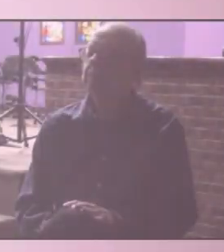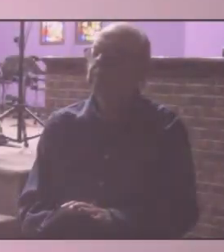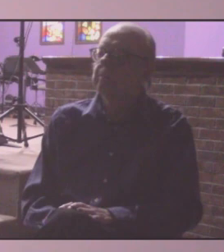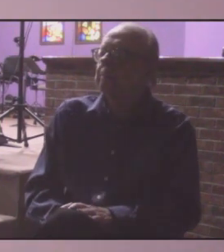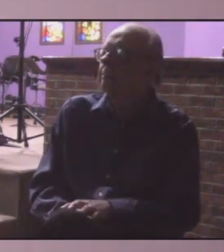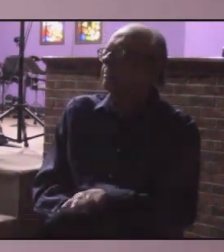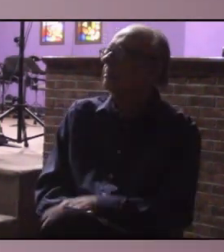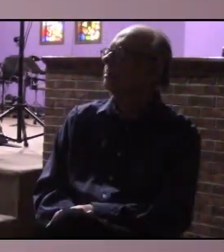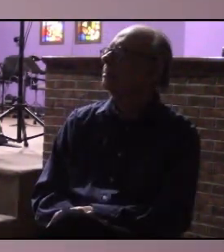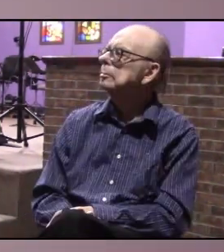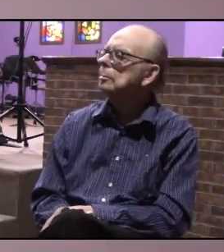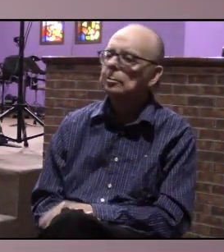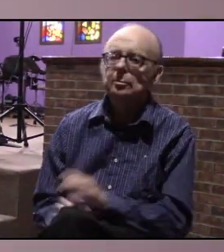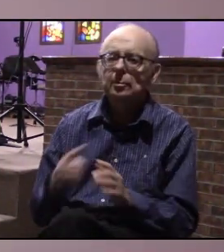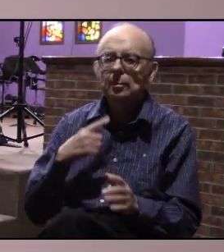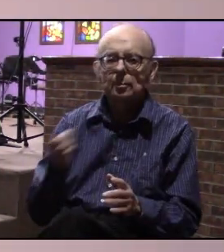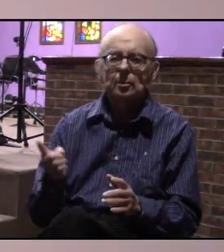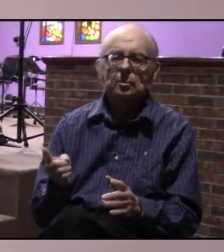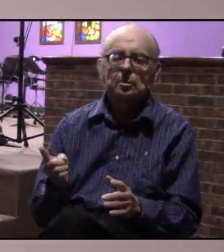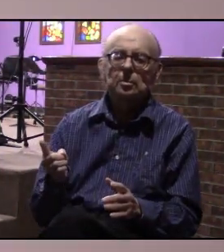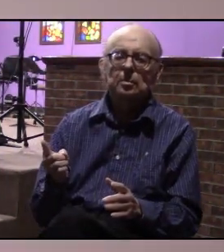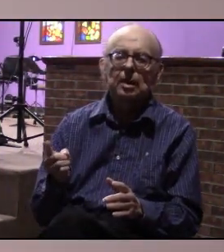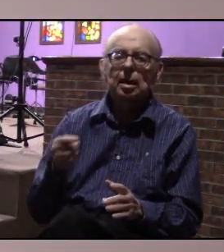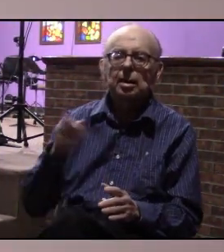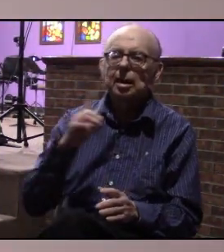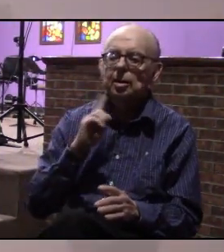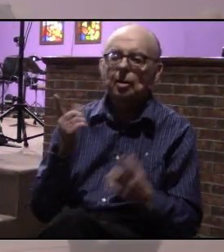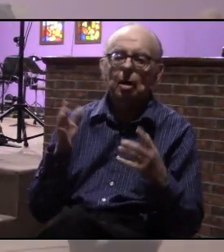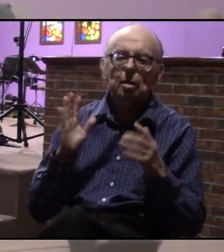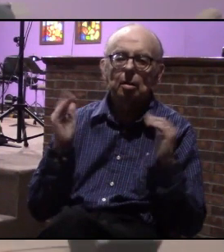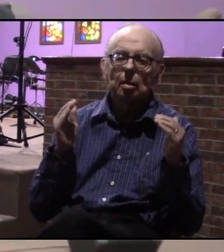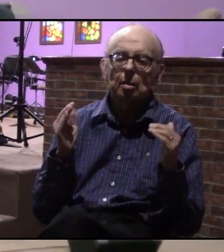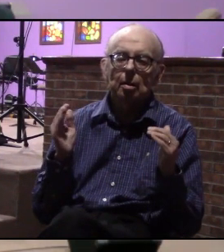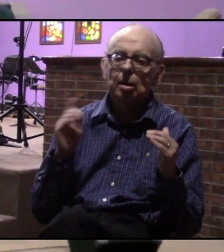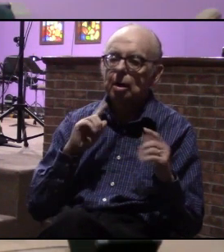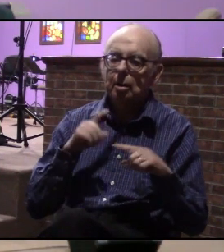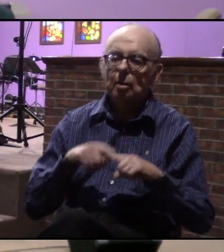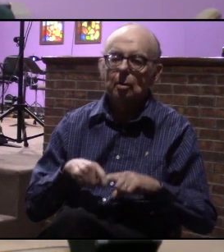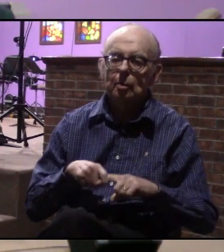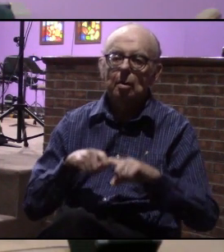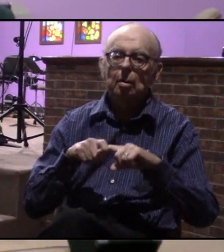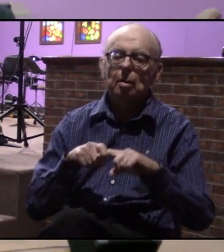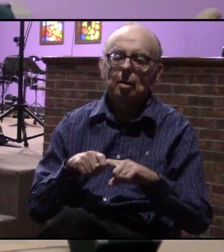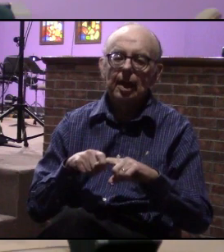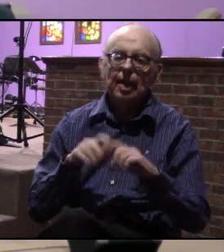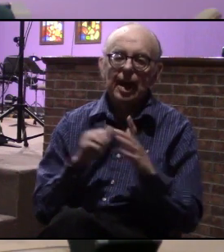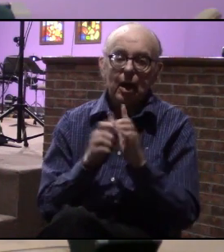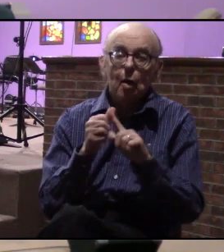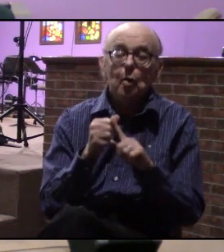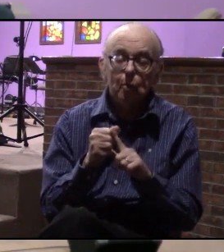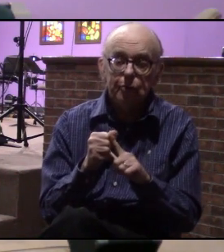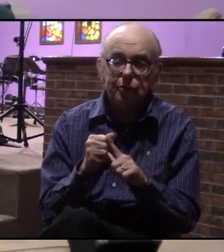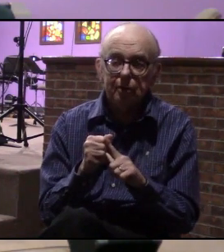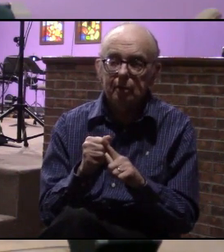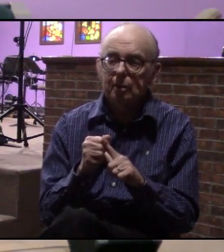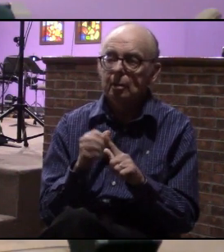So it says that he is our hope and he is the anchor that holds. And